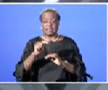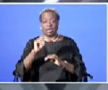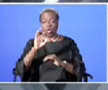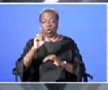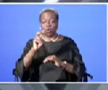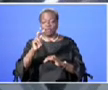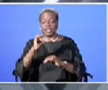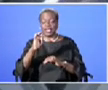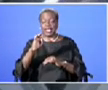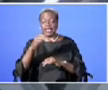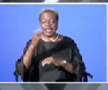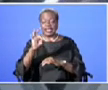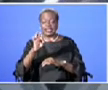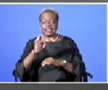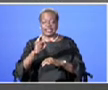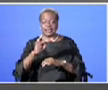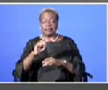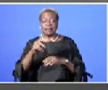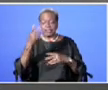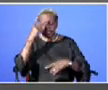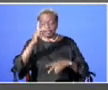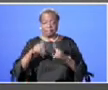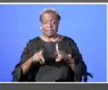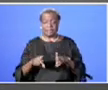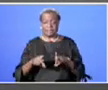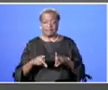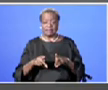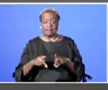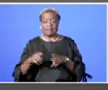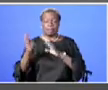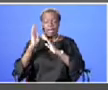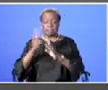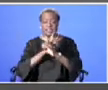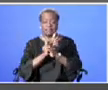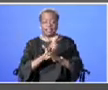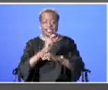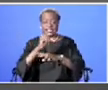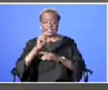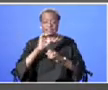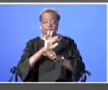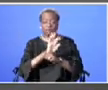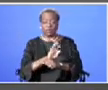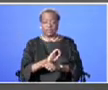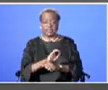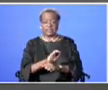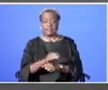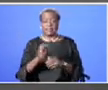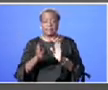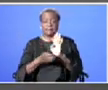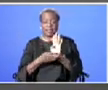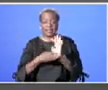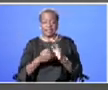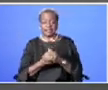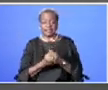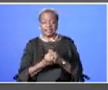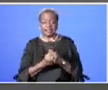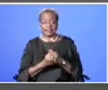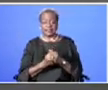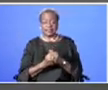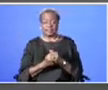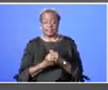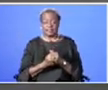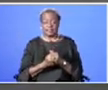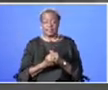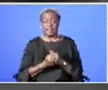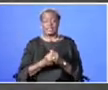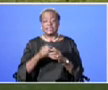COVID-19 positive patients. He says that has changed for the time being, as officials are building out 100 rooms between the South Beach Clinic that has